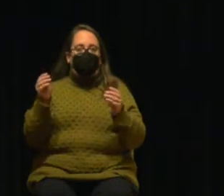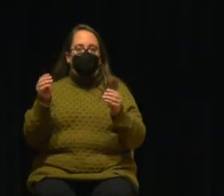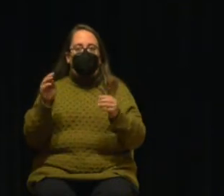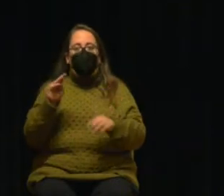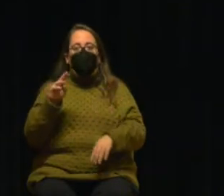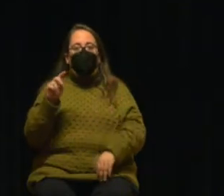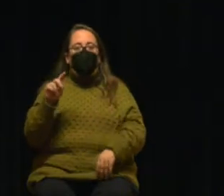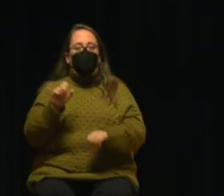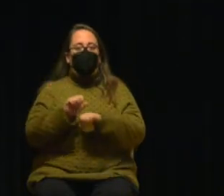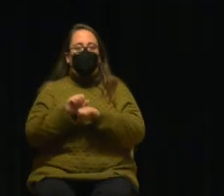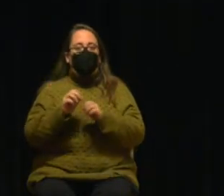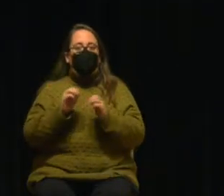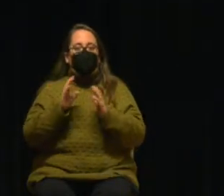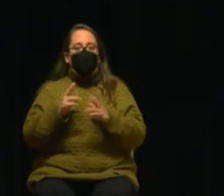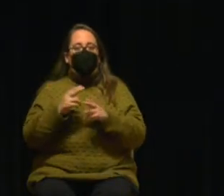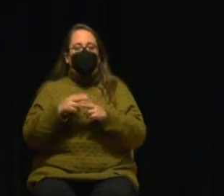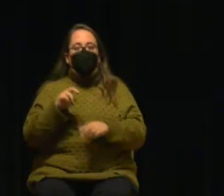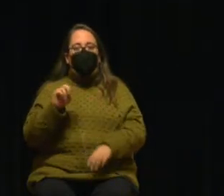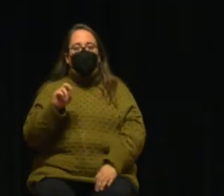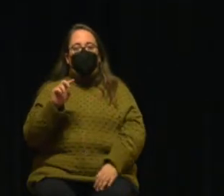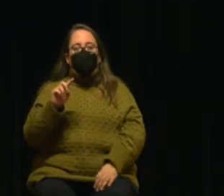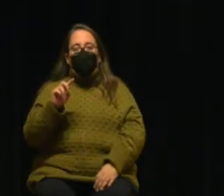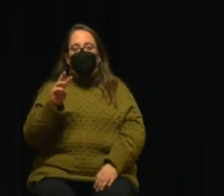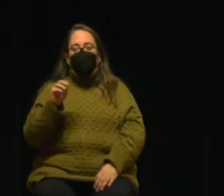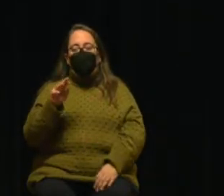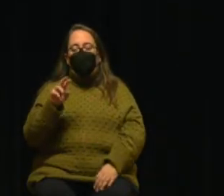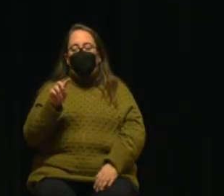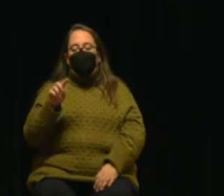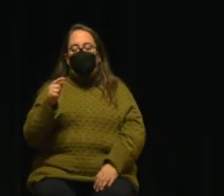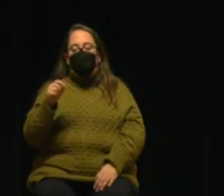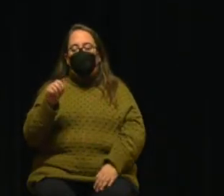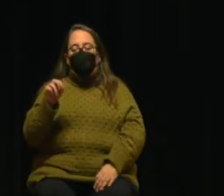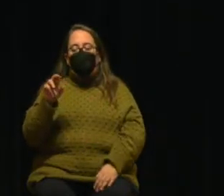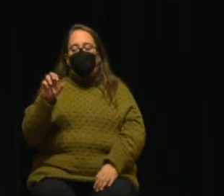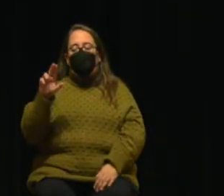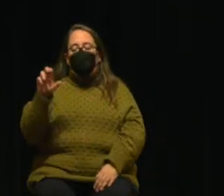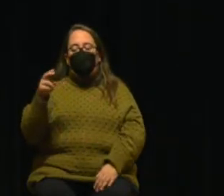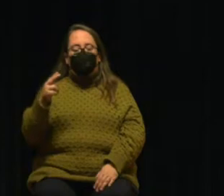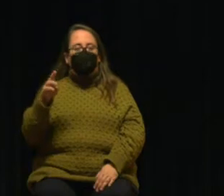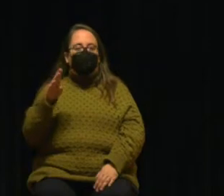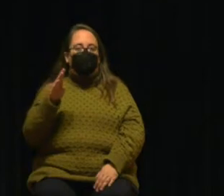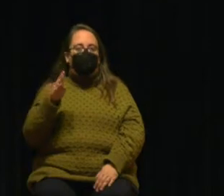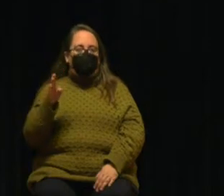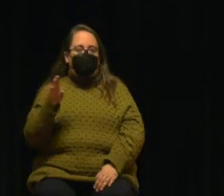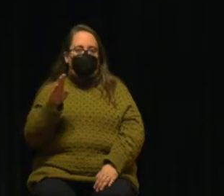Maryland slave owner named Edward Gorsuch, actually a Baltimore County slave owner just up the road here.